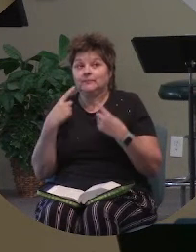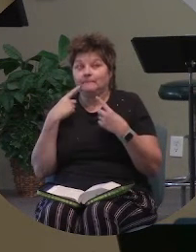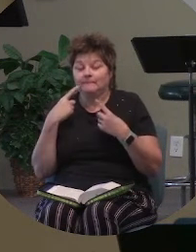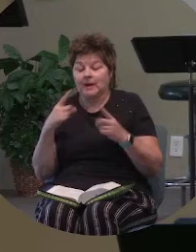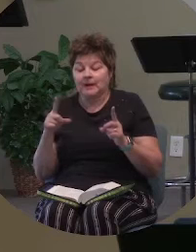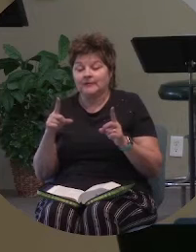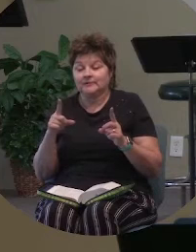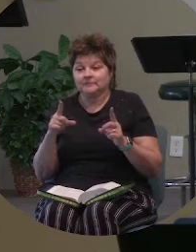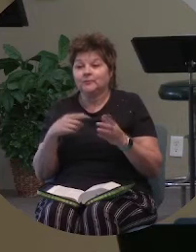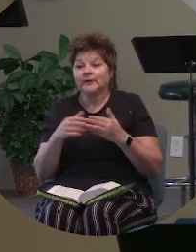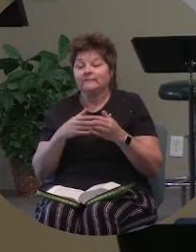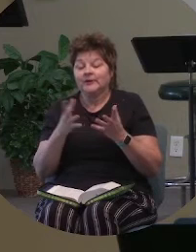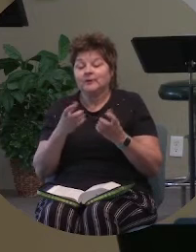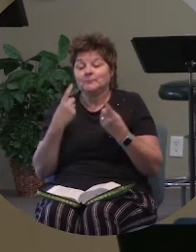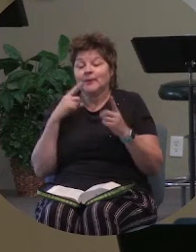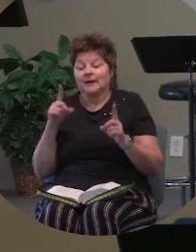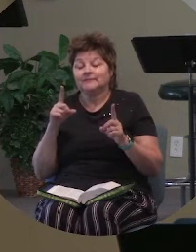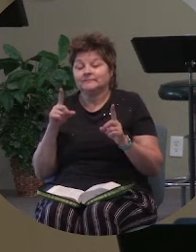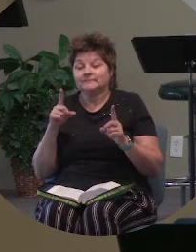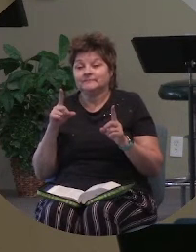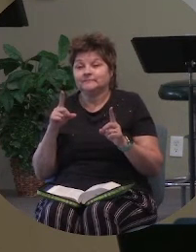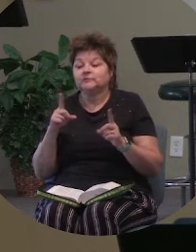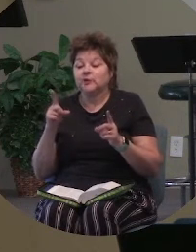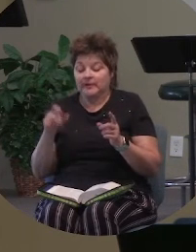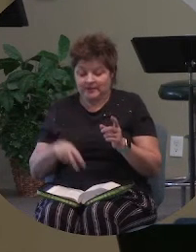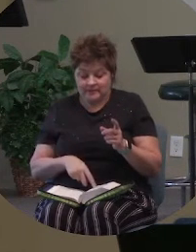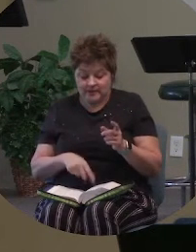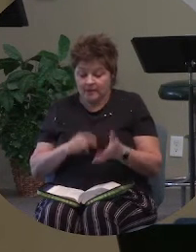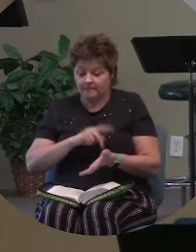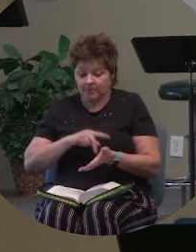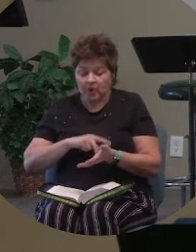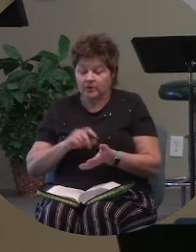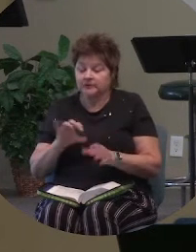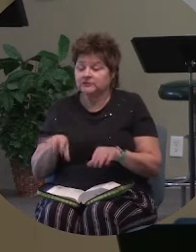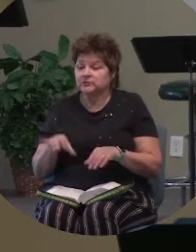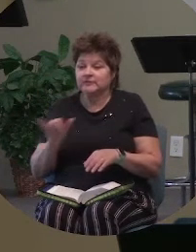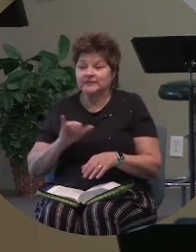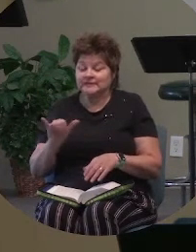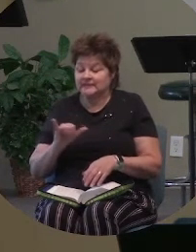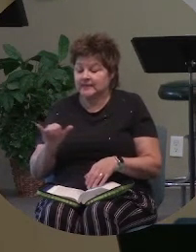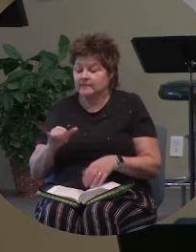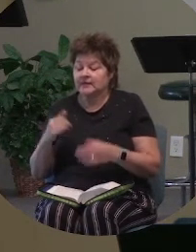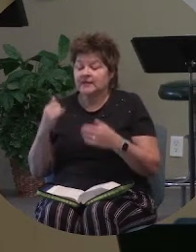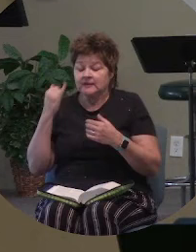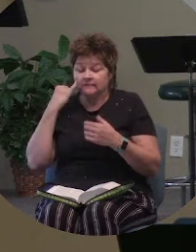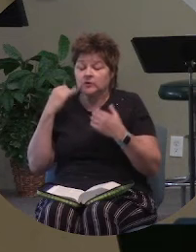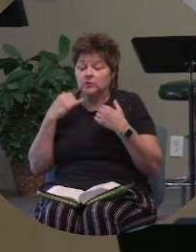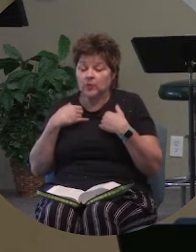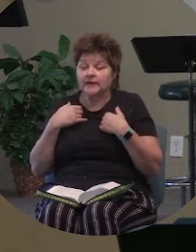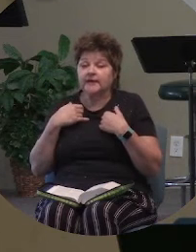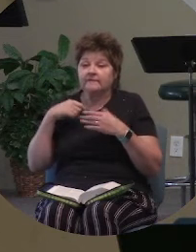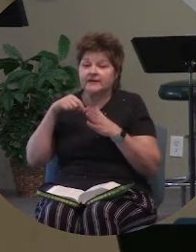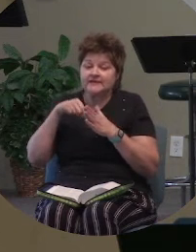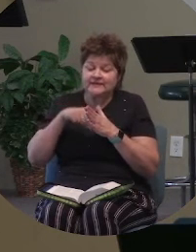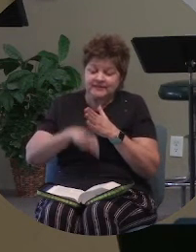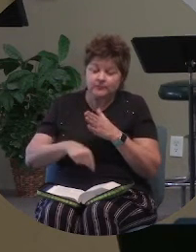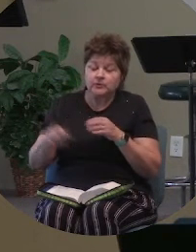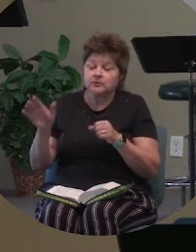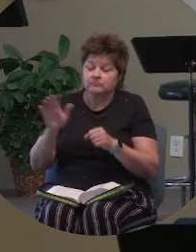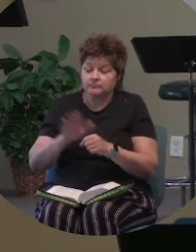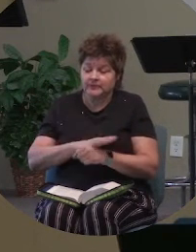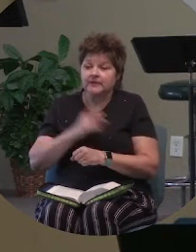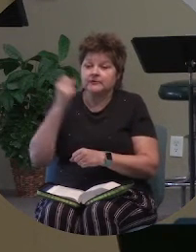wants to accomplish. That's what Paul is teaching us here, is if you want to have a deeper, fuller understanding of who God